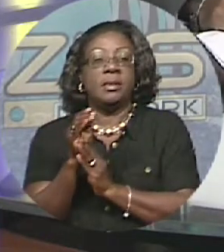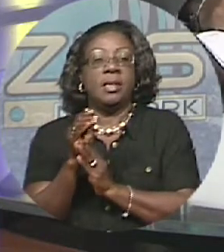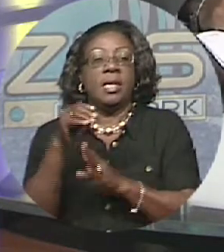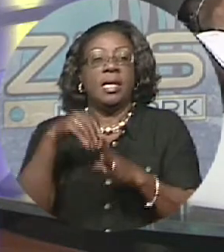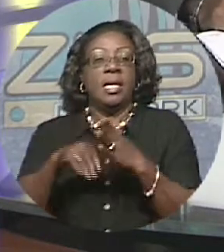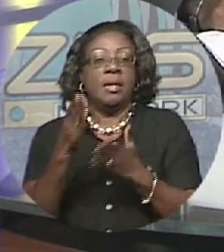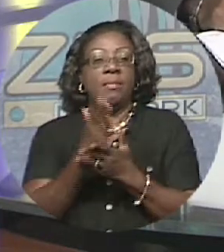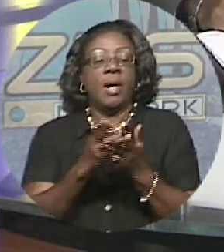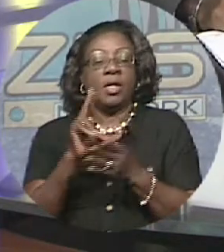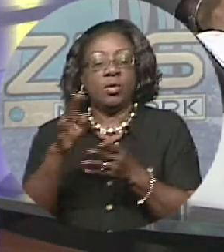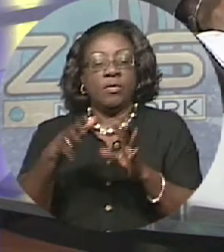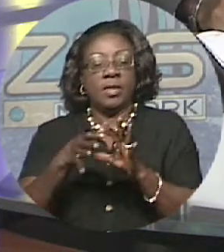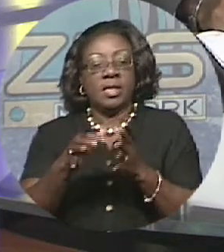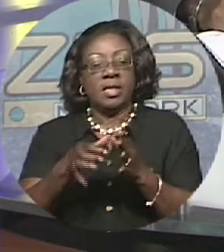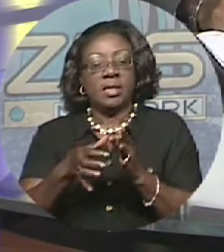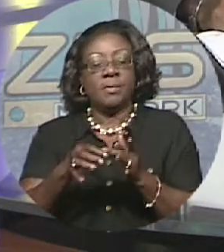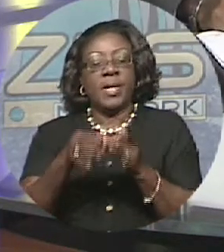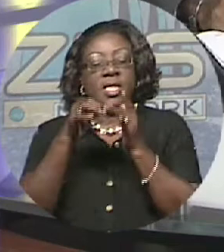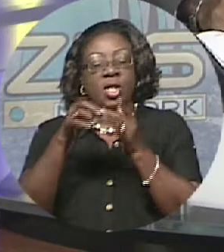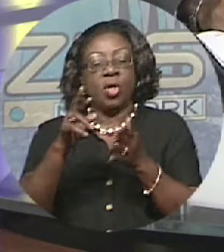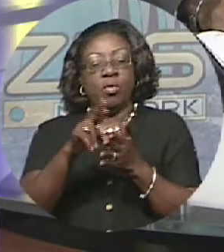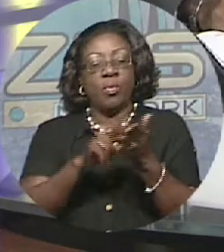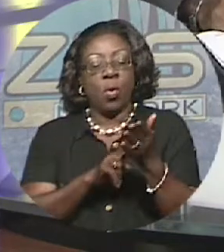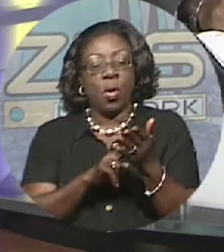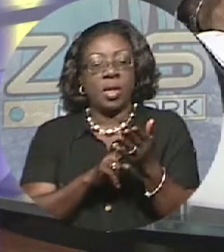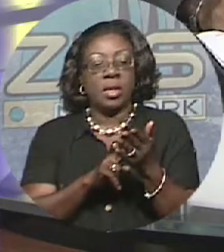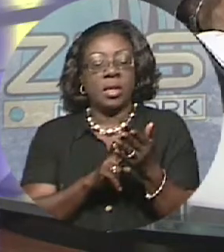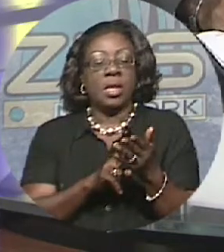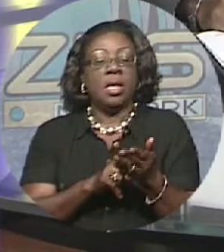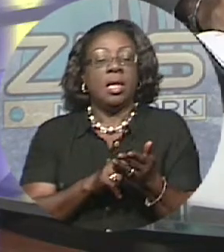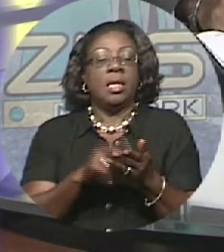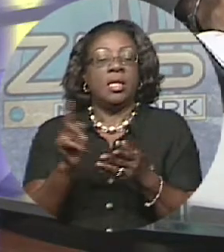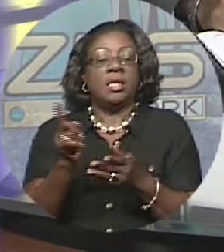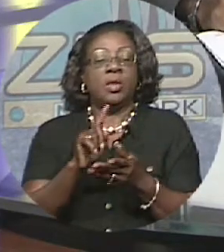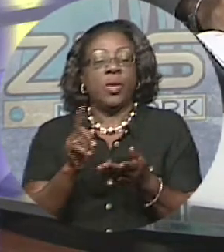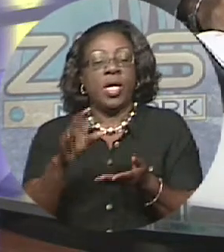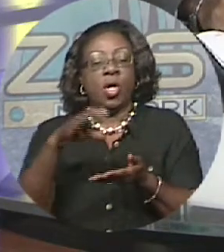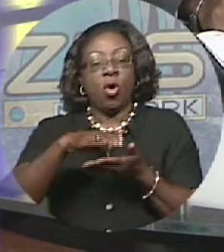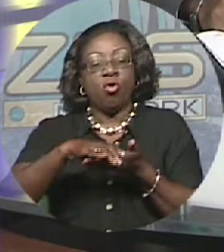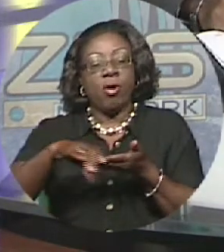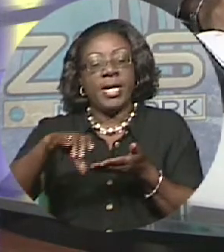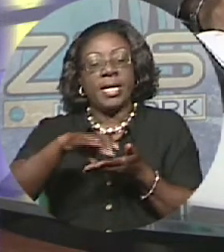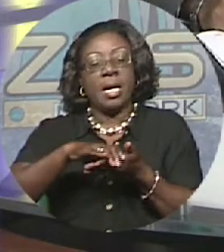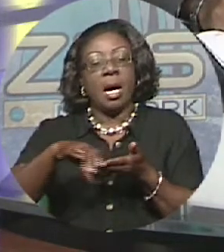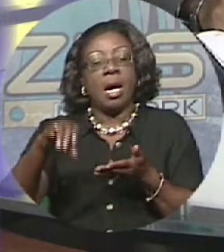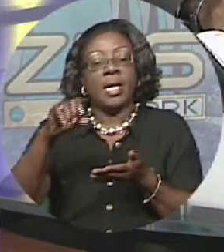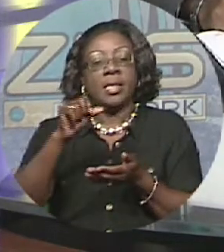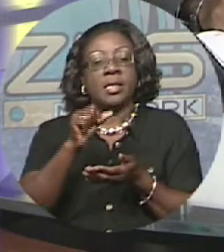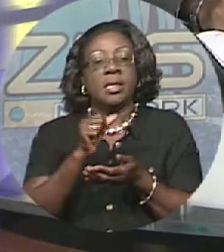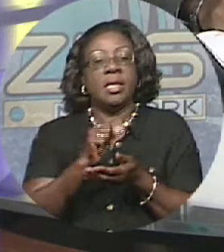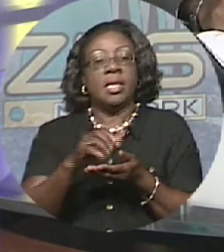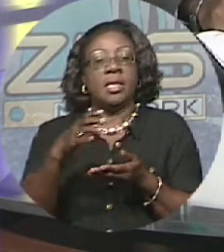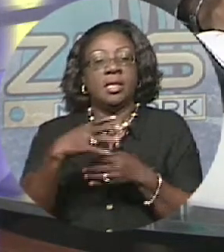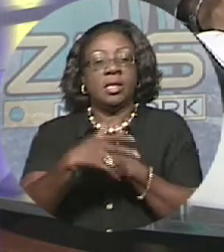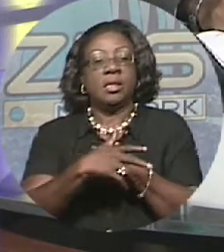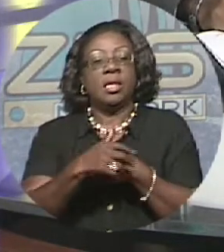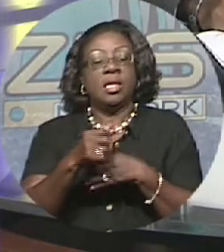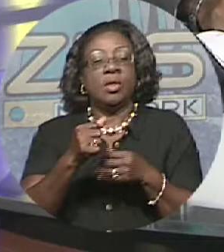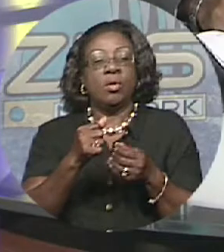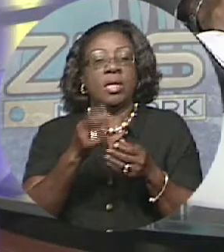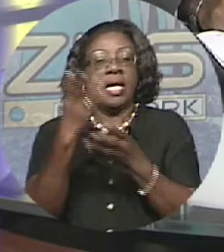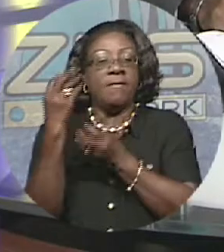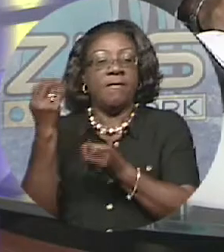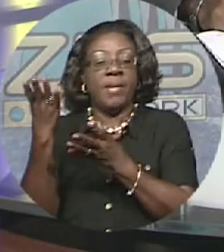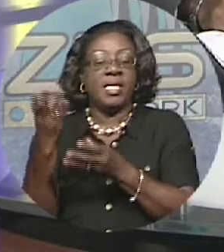part 2 of this special report, Card Fraud, Is Your Card Protected? Our Charisma Robinson tells us that nearly $100,000 have